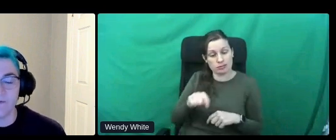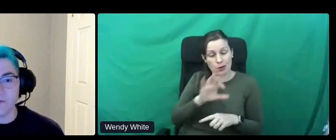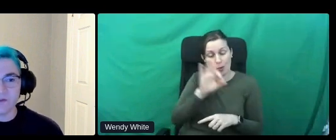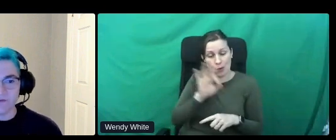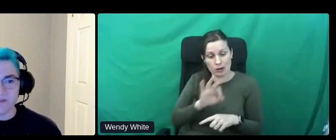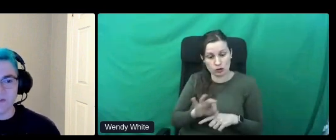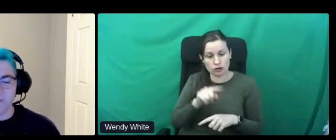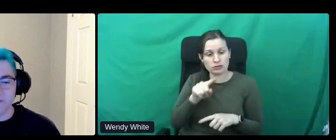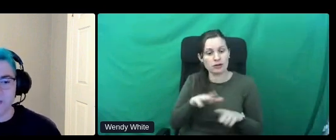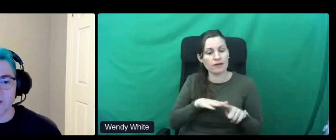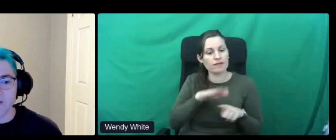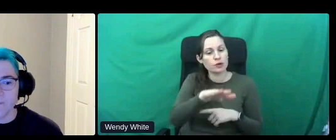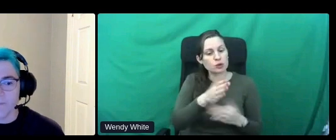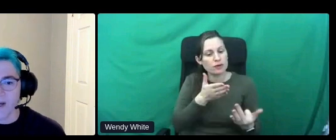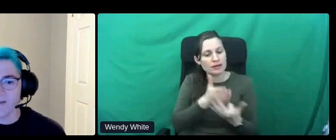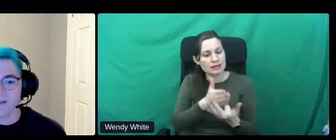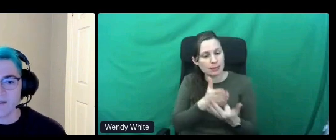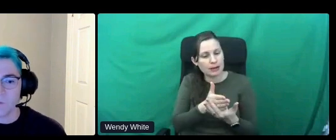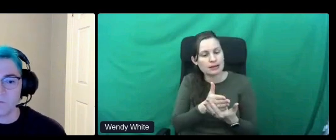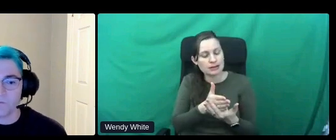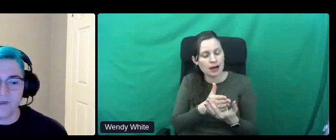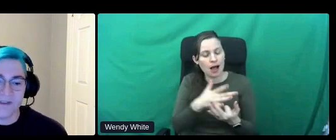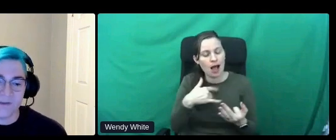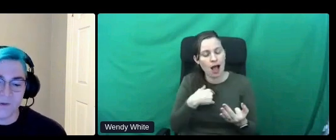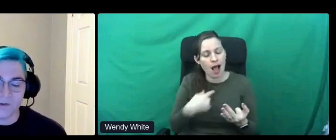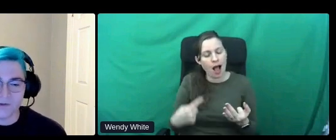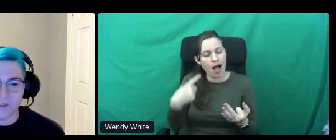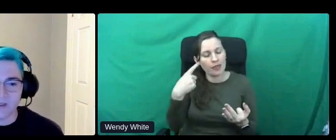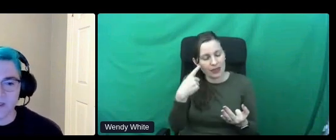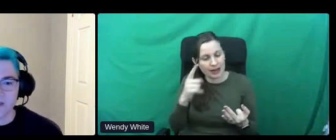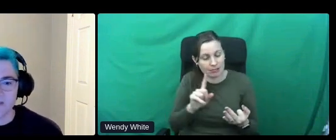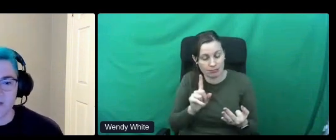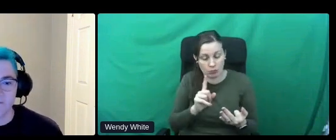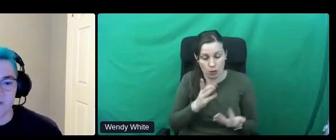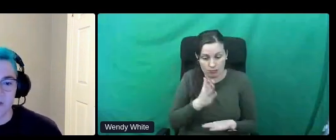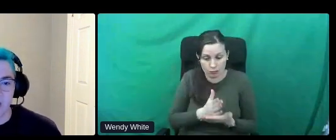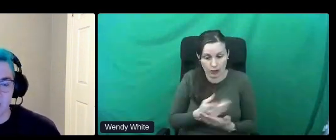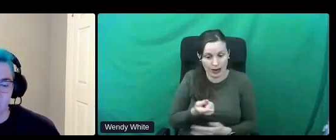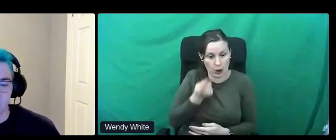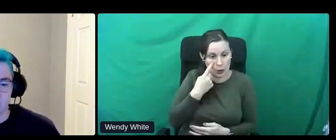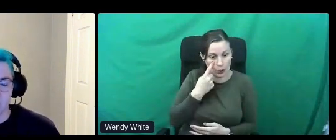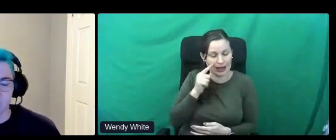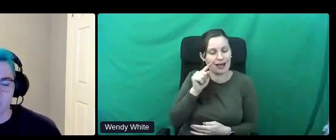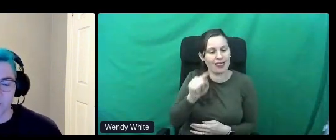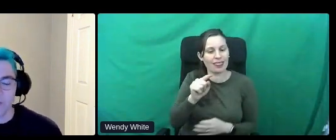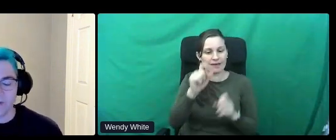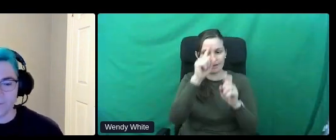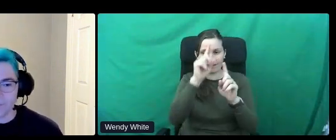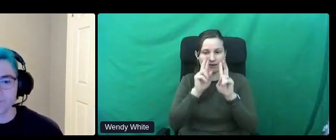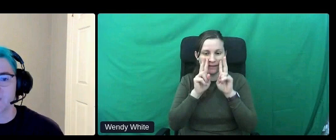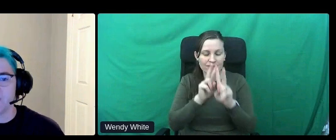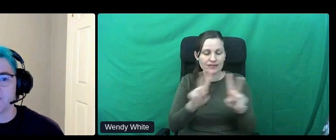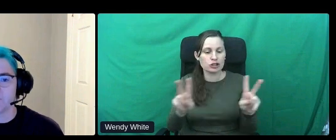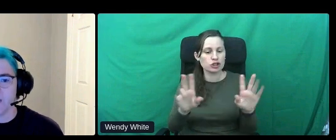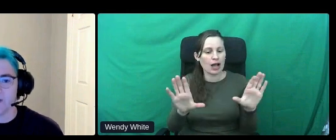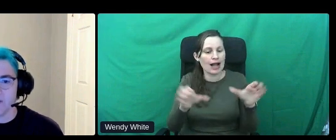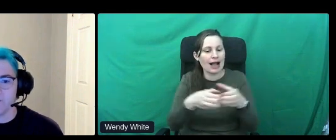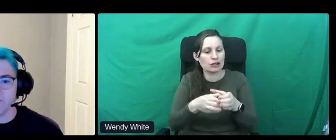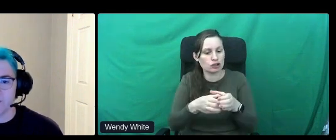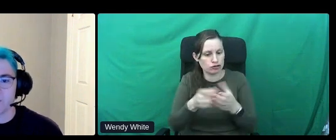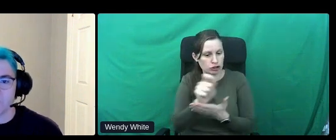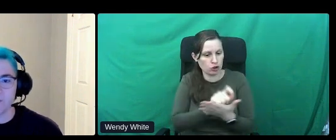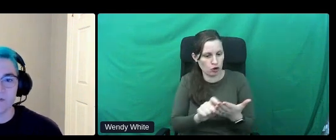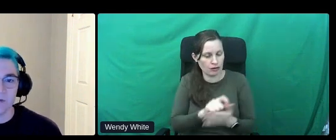the future of accessibility, I think that really what we're looking at is that vision category growing. Because right